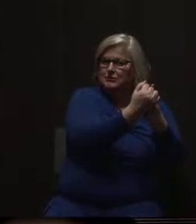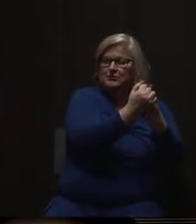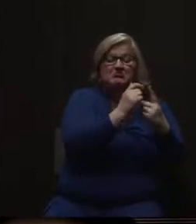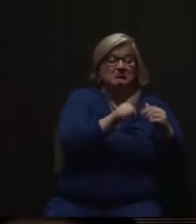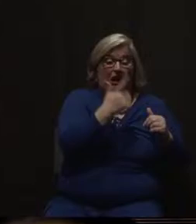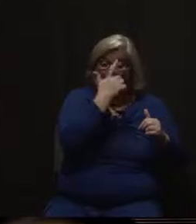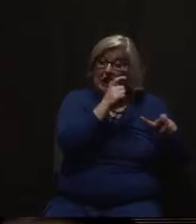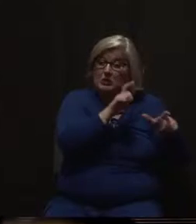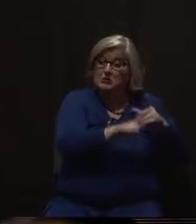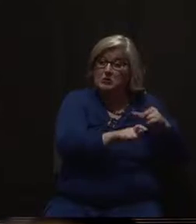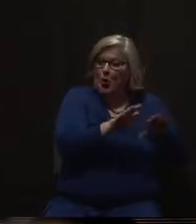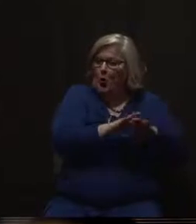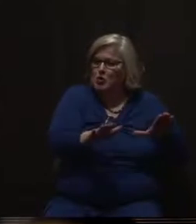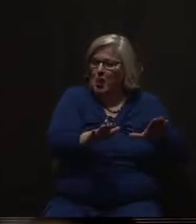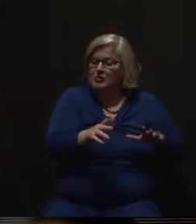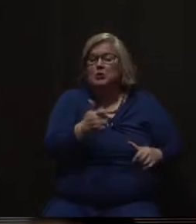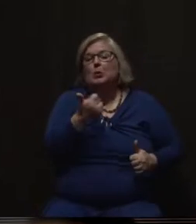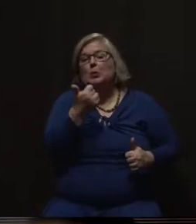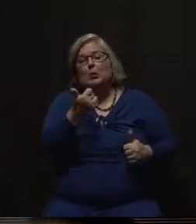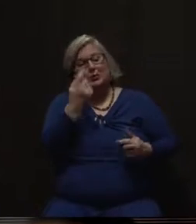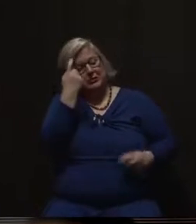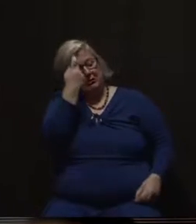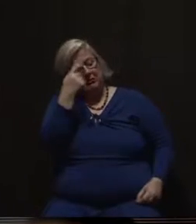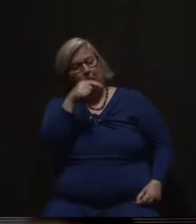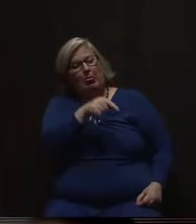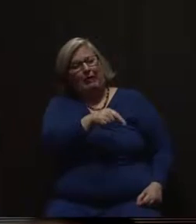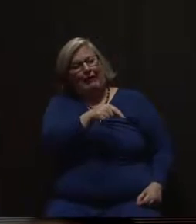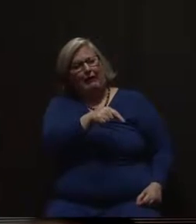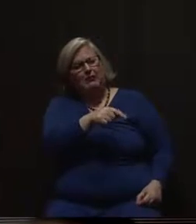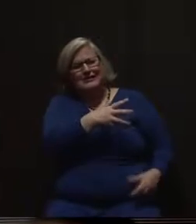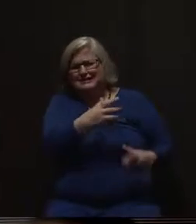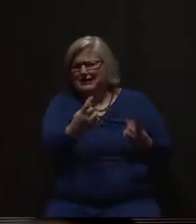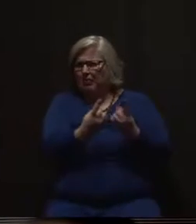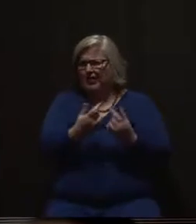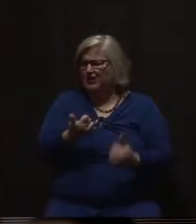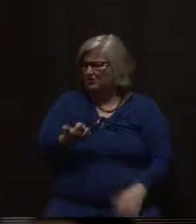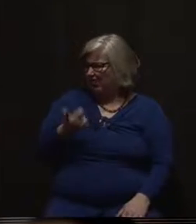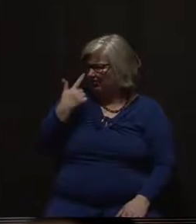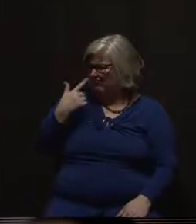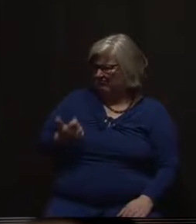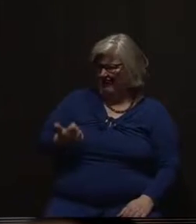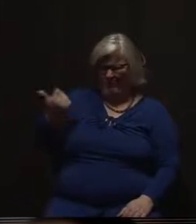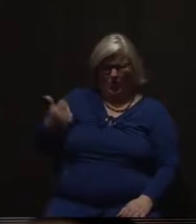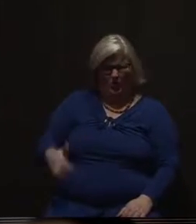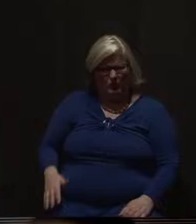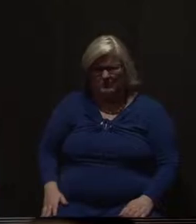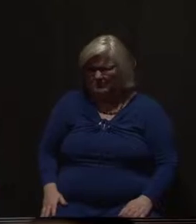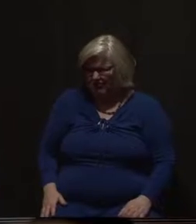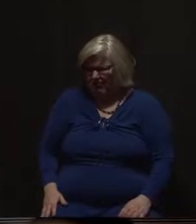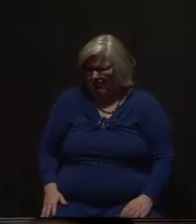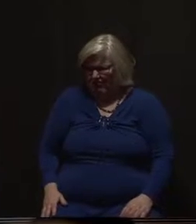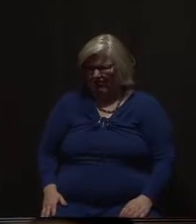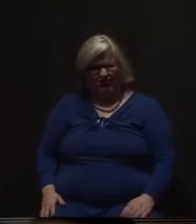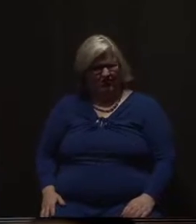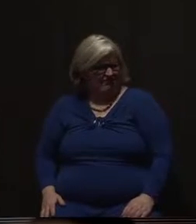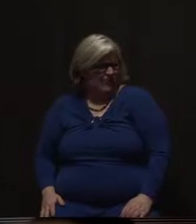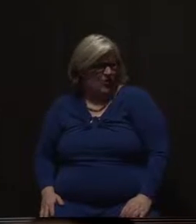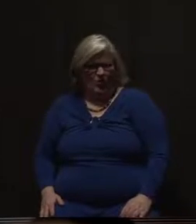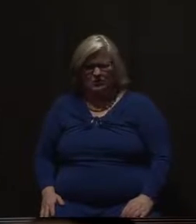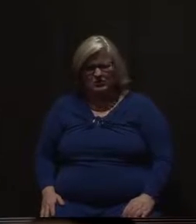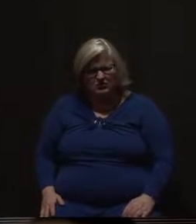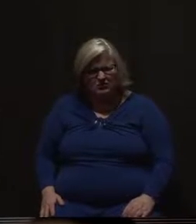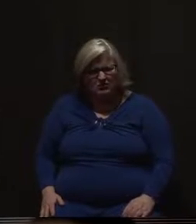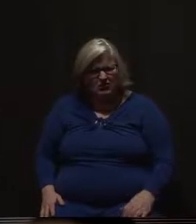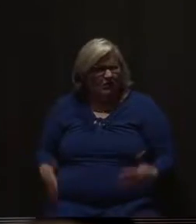okay. But other things I would think, yeah, fine, of course I would do that. Of course I would exceed the speed limit. No, I'm not going to